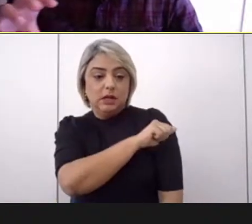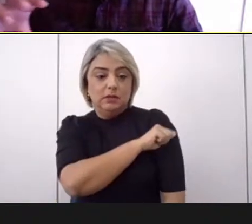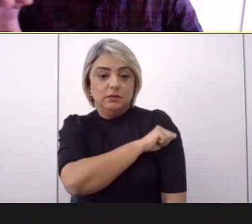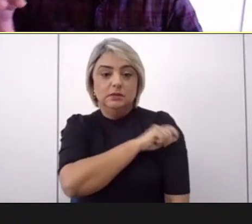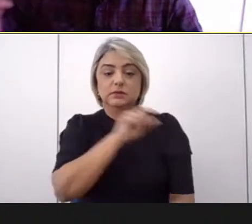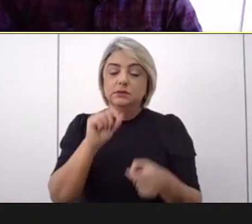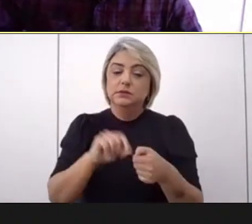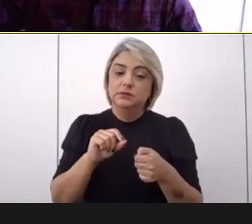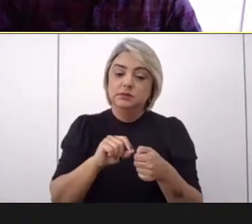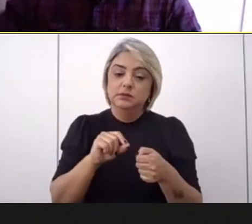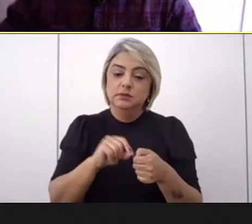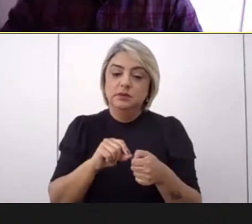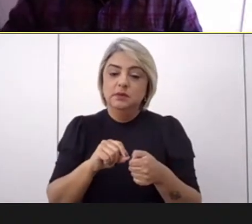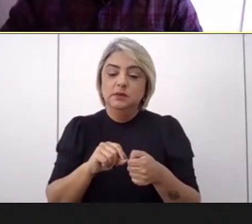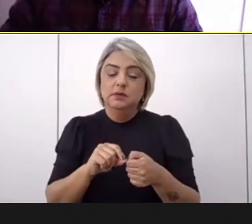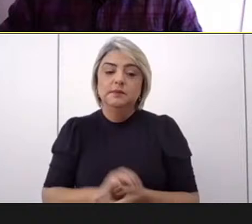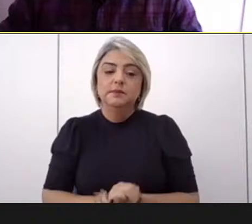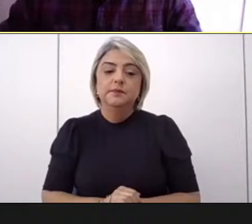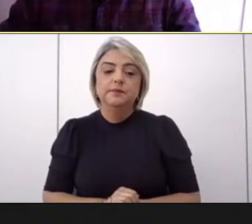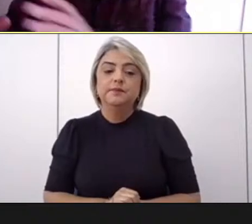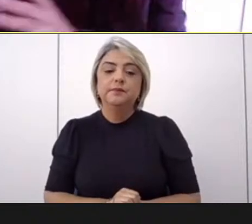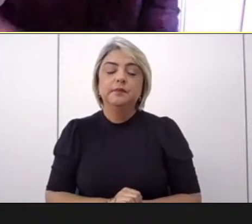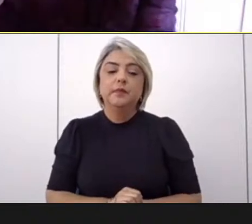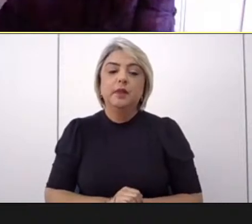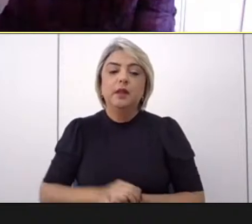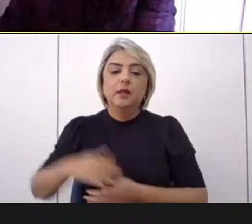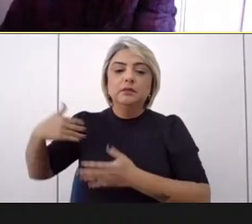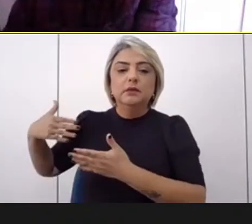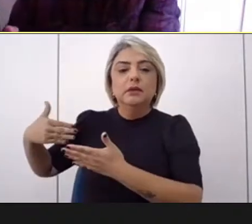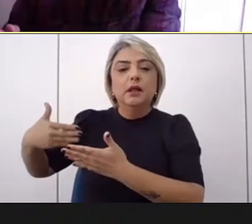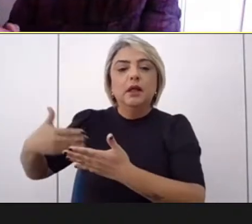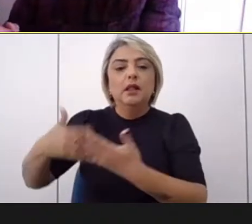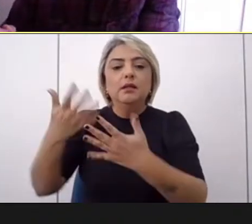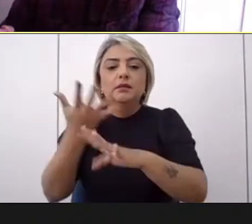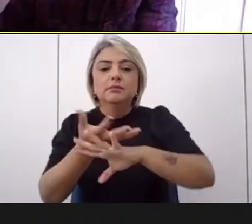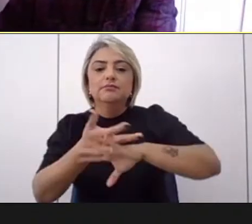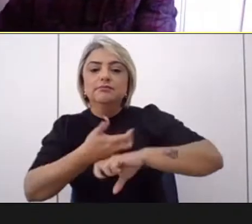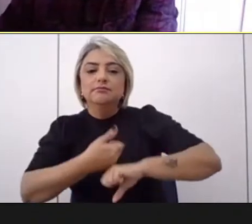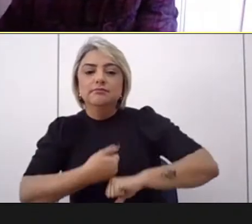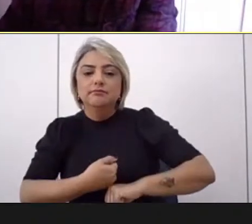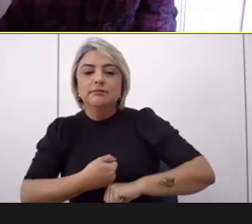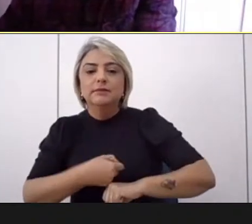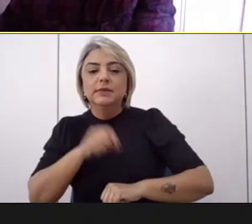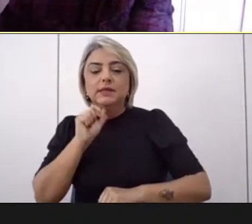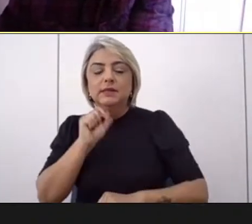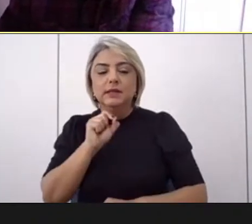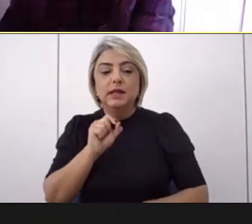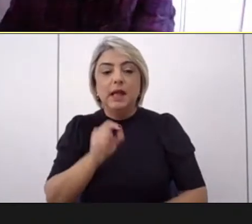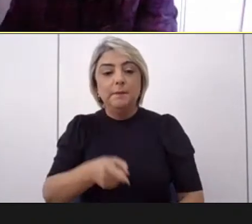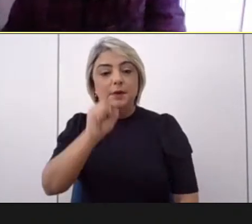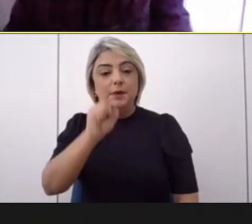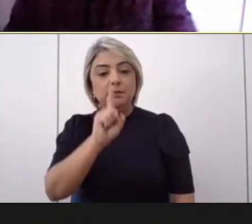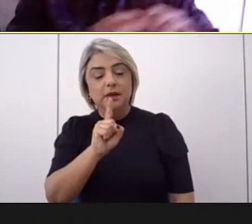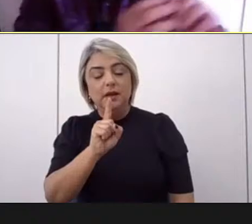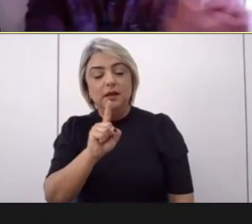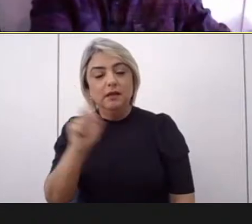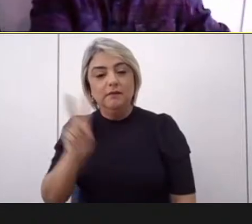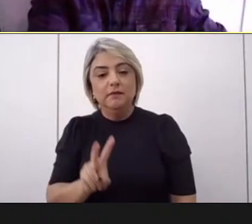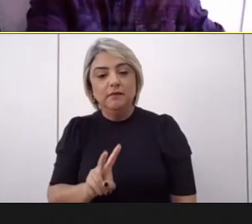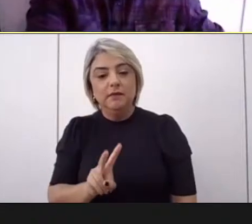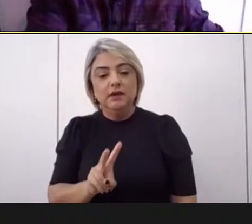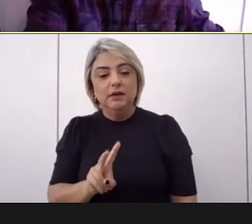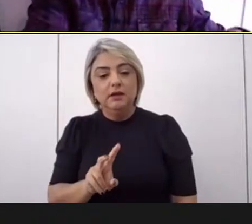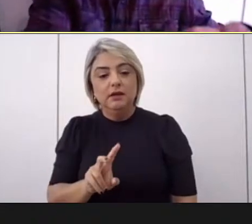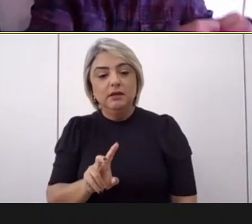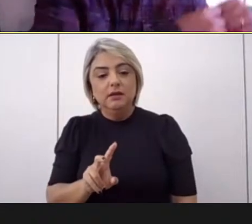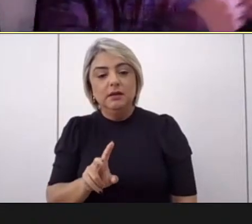interdisciplinary trajectories. They maybe first start their undergraduate studies either in international relations